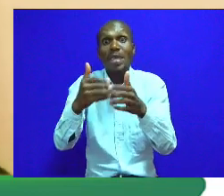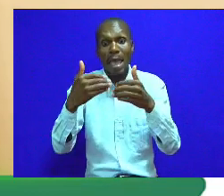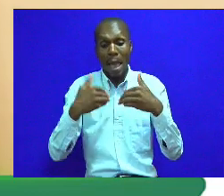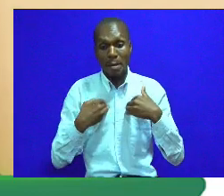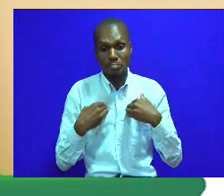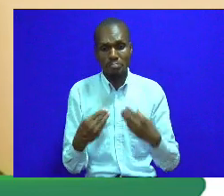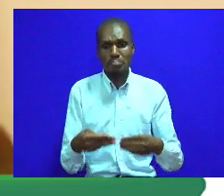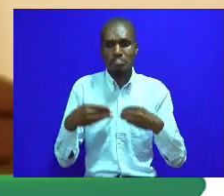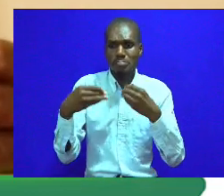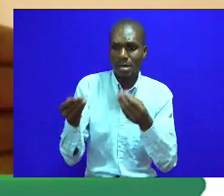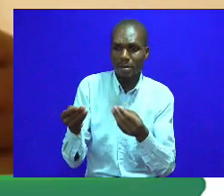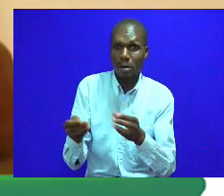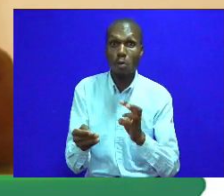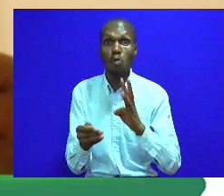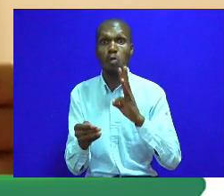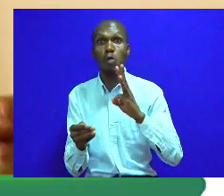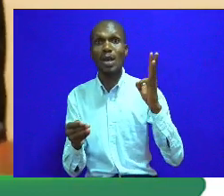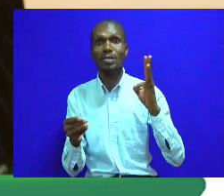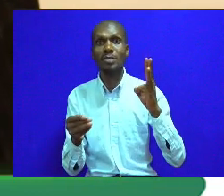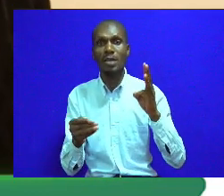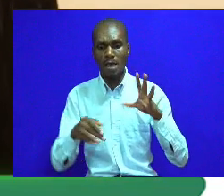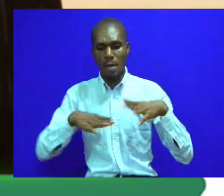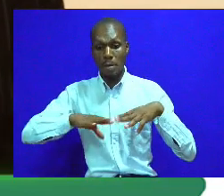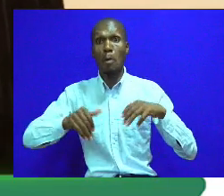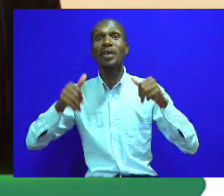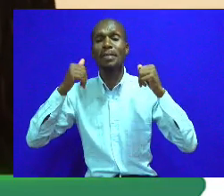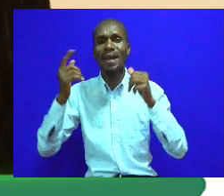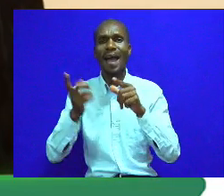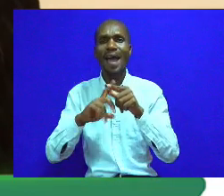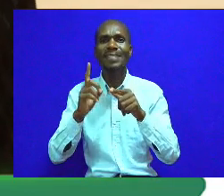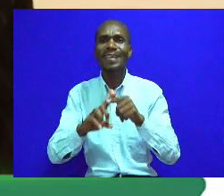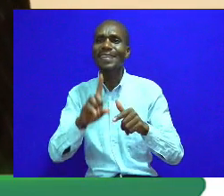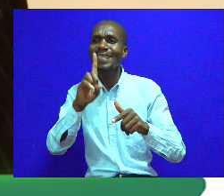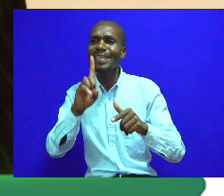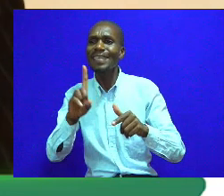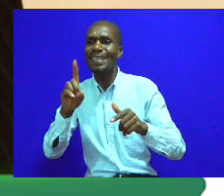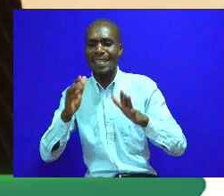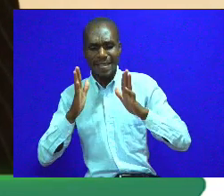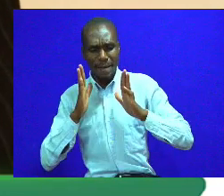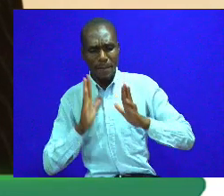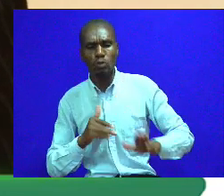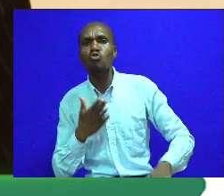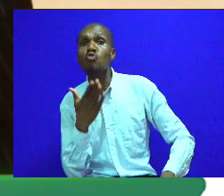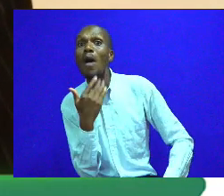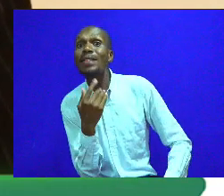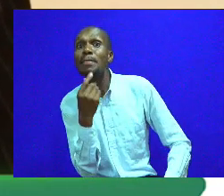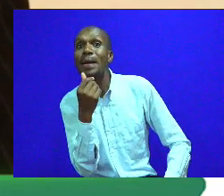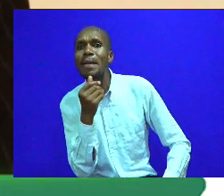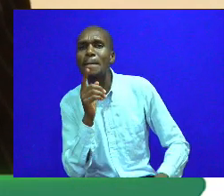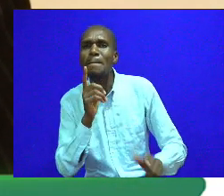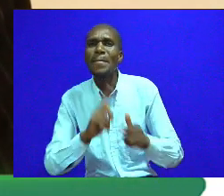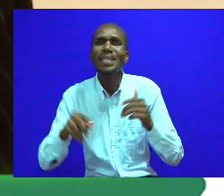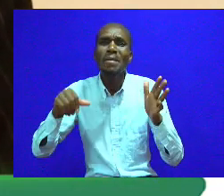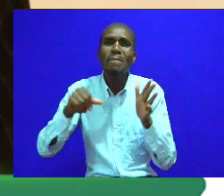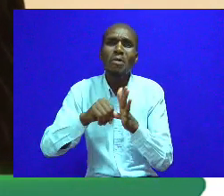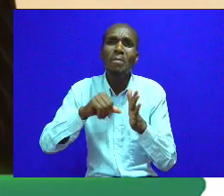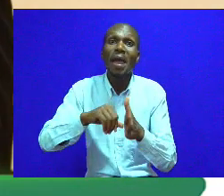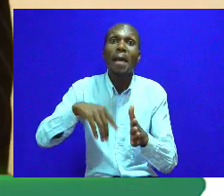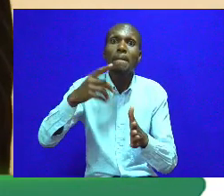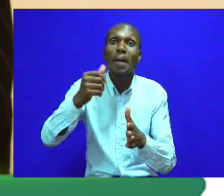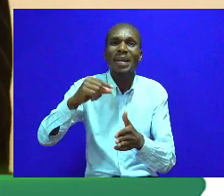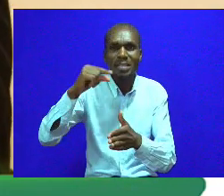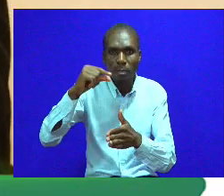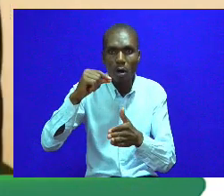abantu ba West Mugirango kero muntu gatagete kibesa nechinke na basabina